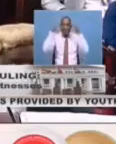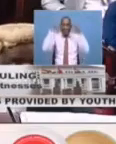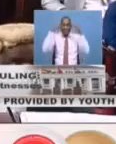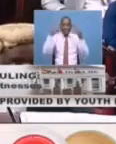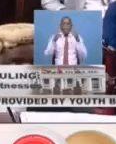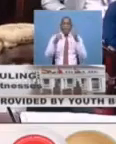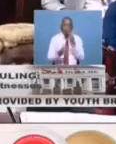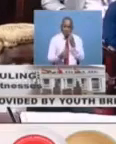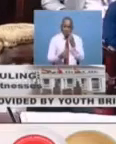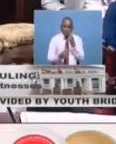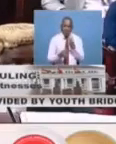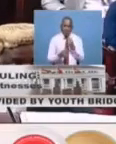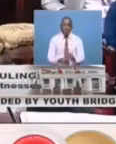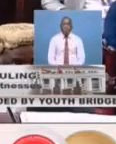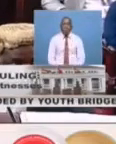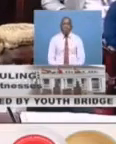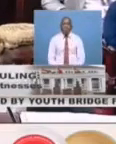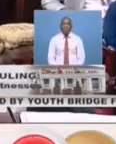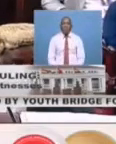11:30. Very well.